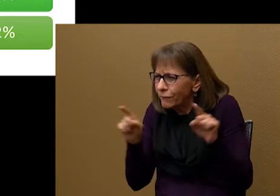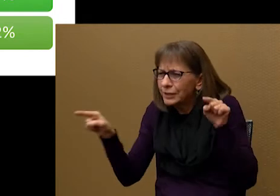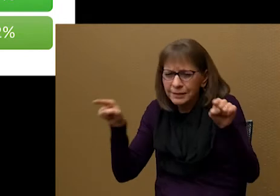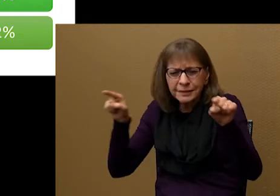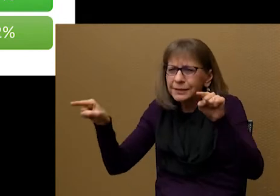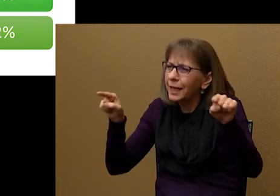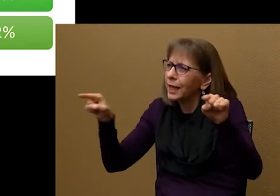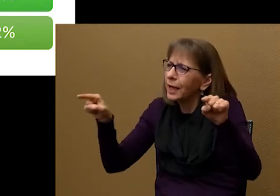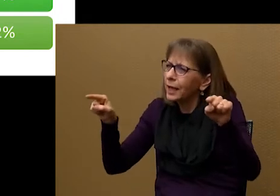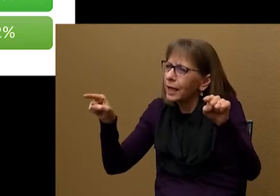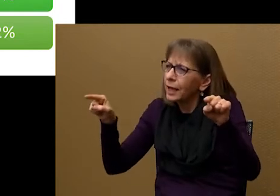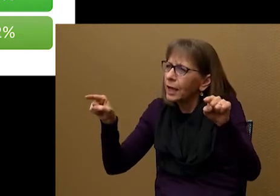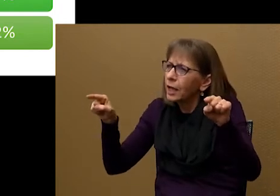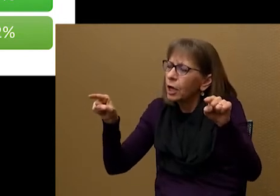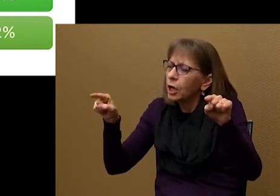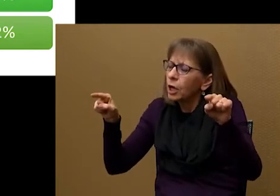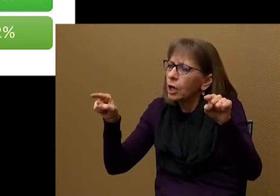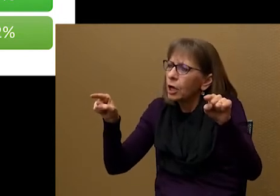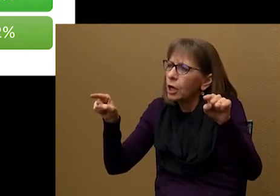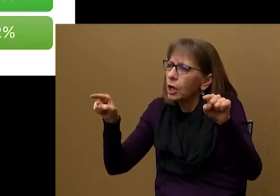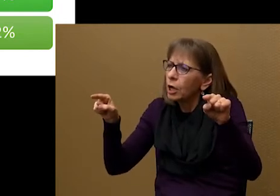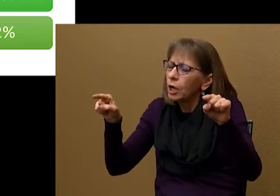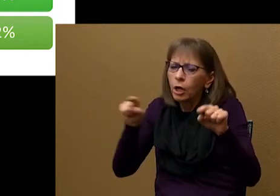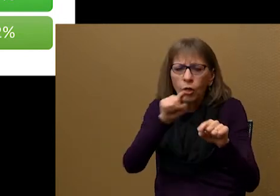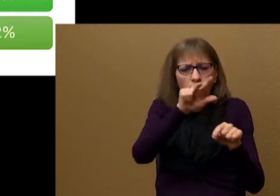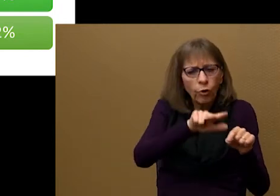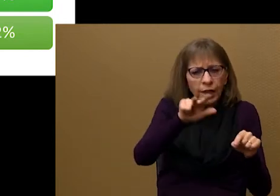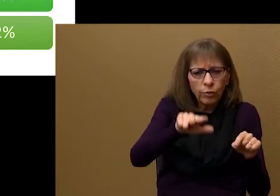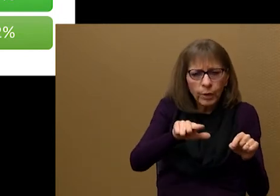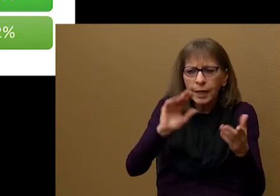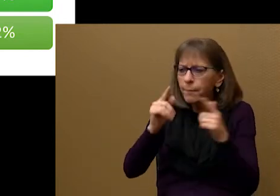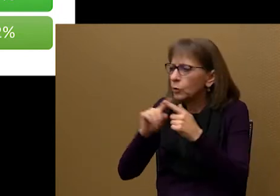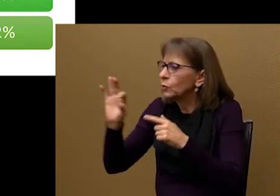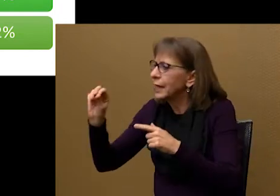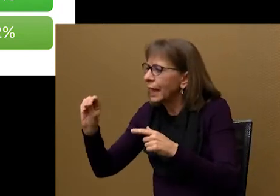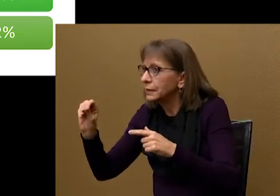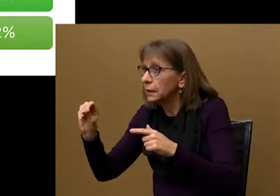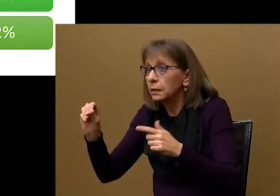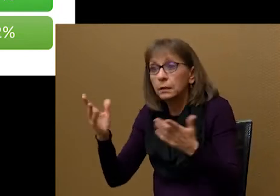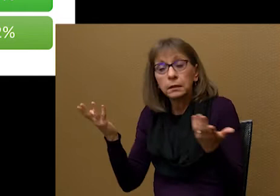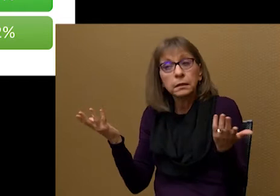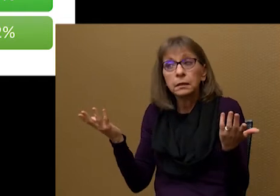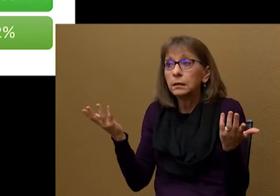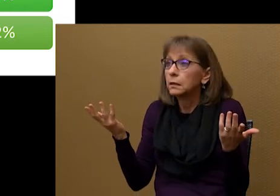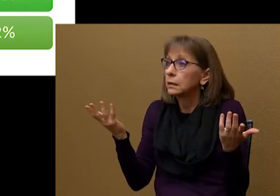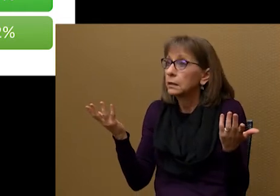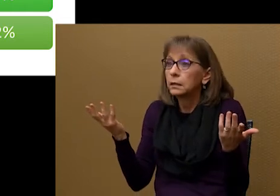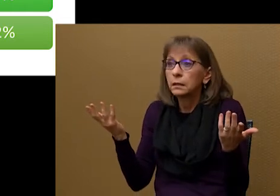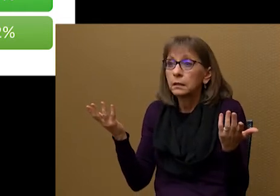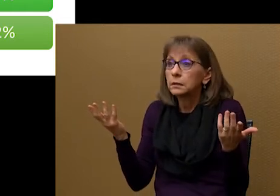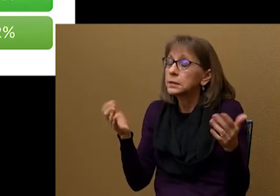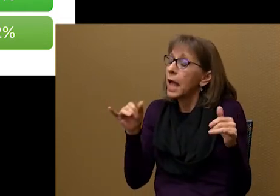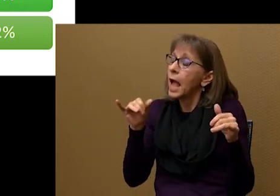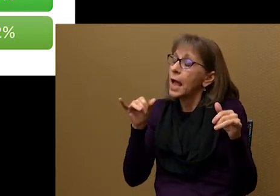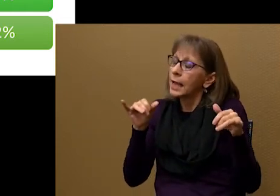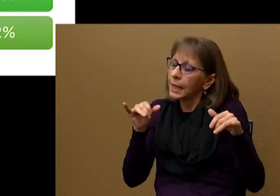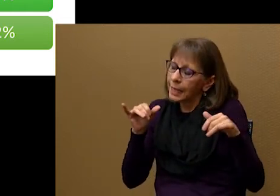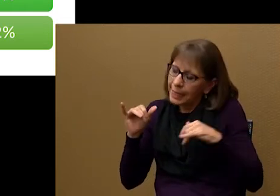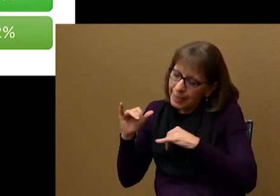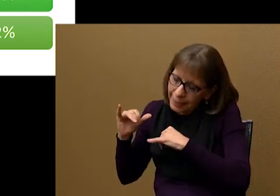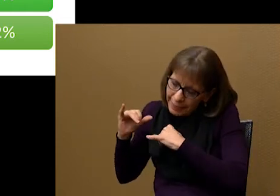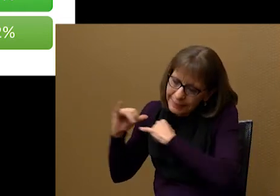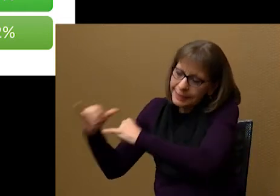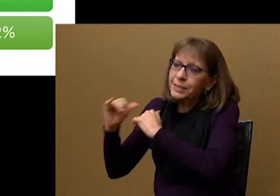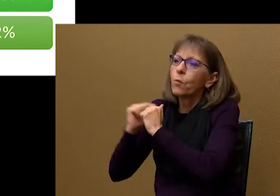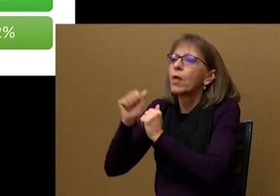That's a huge difference. 33 compared to 90, and that is consistent with every other person who's done